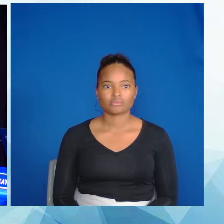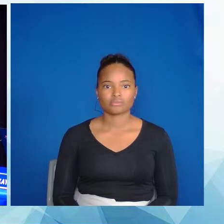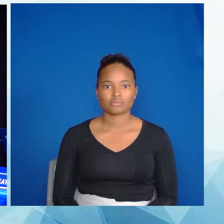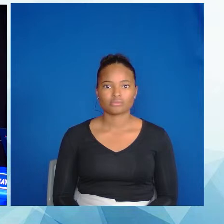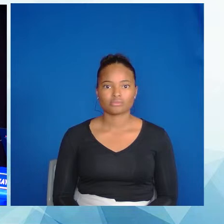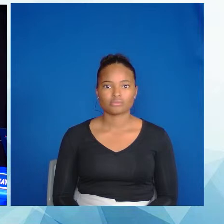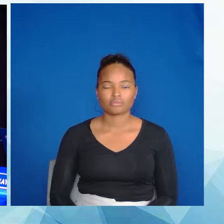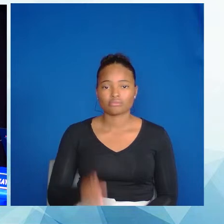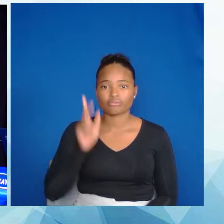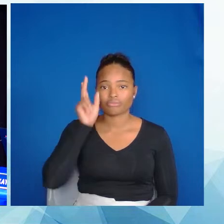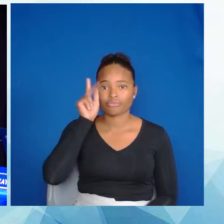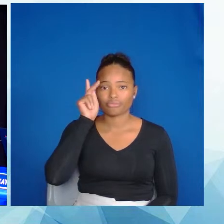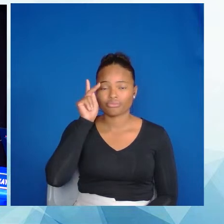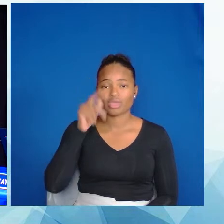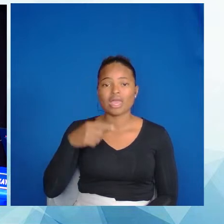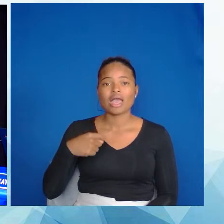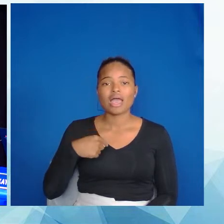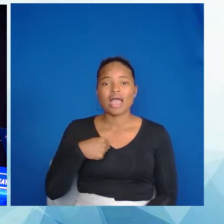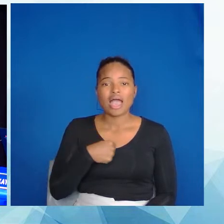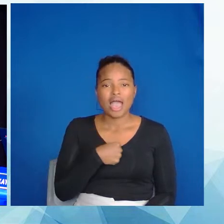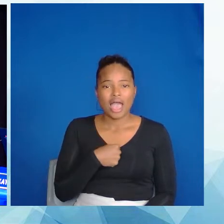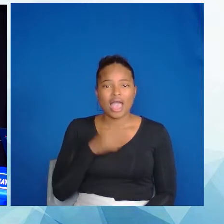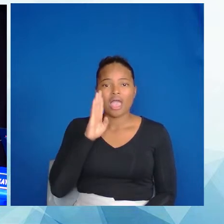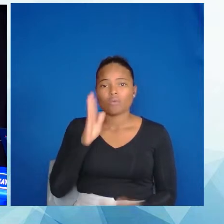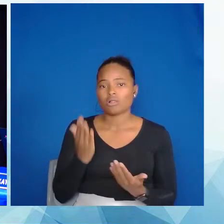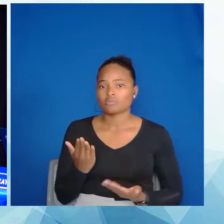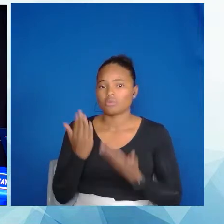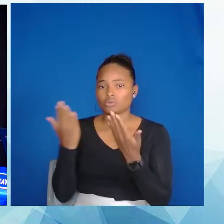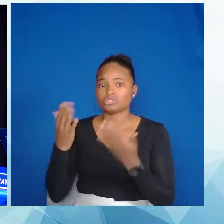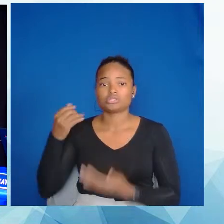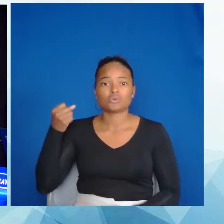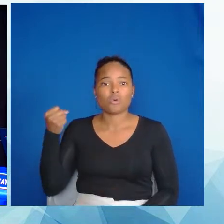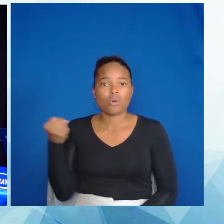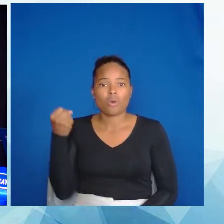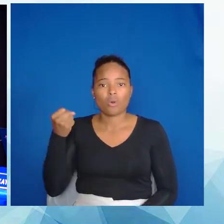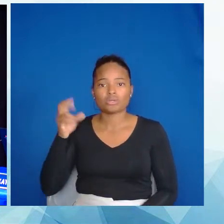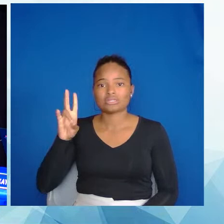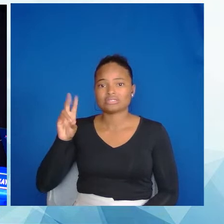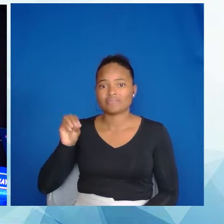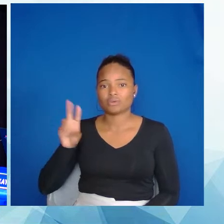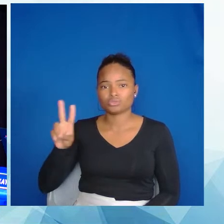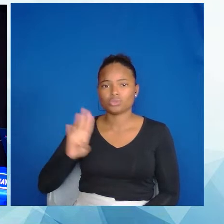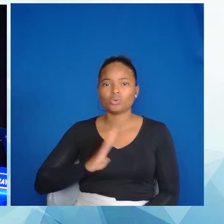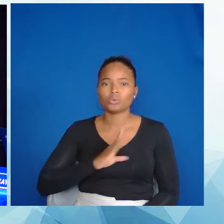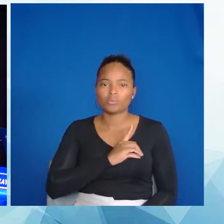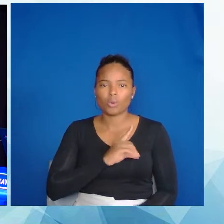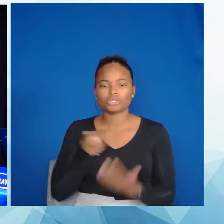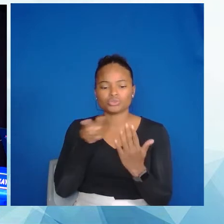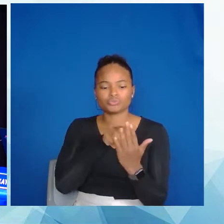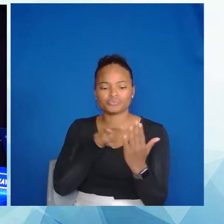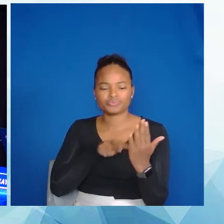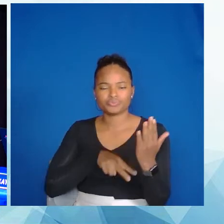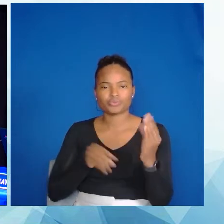I will make a motion to hold 7.02 so that the board can have a little bit more time to review that.